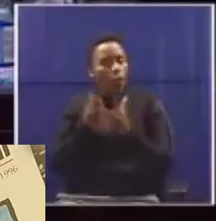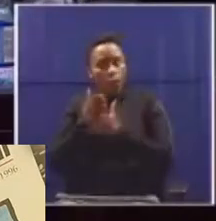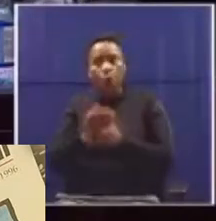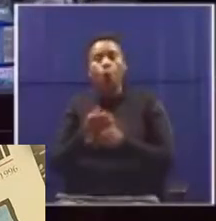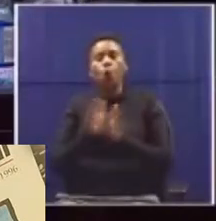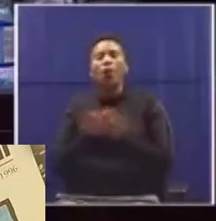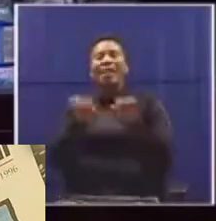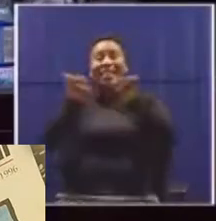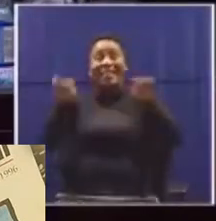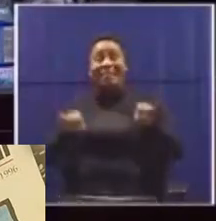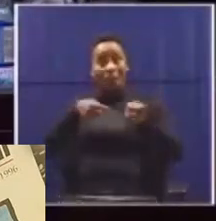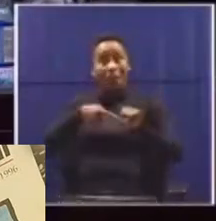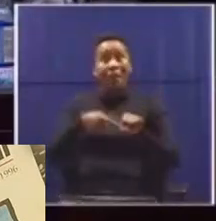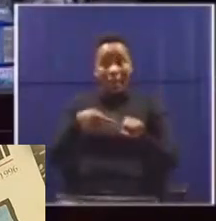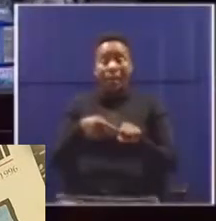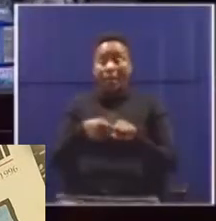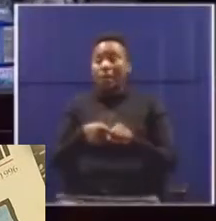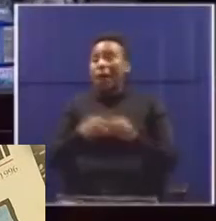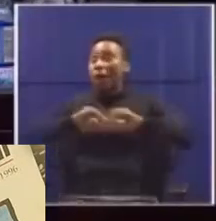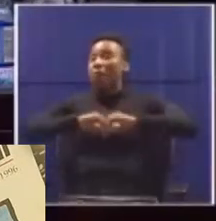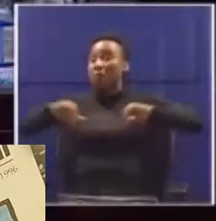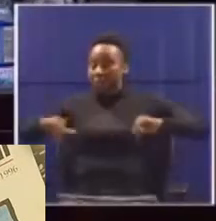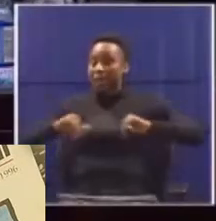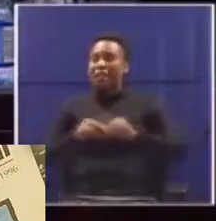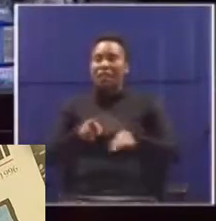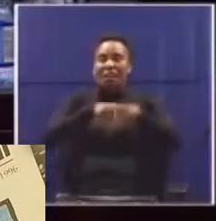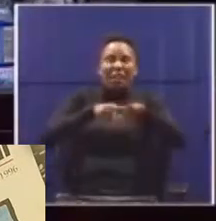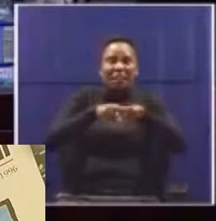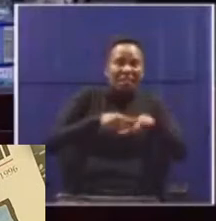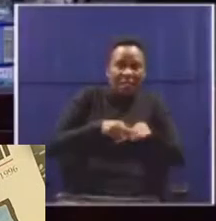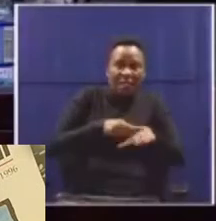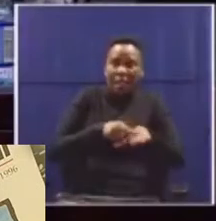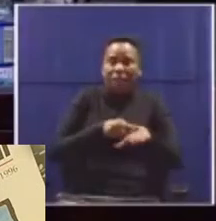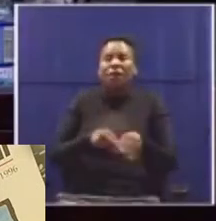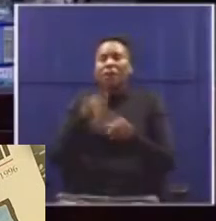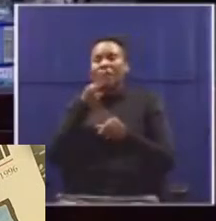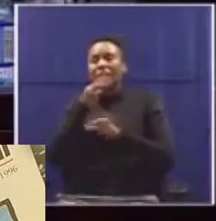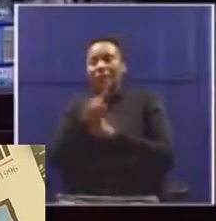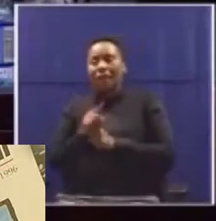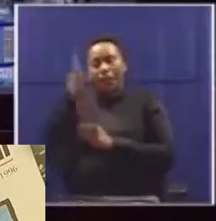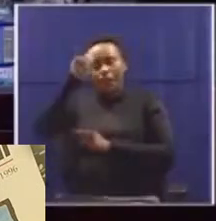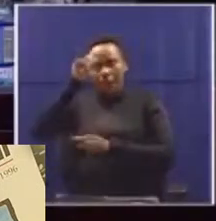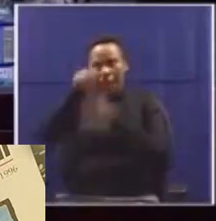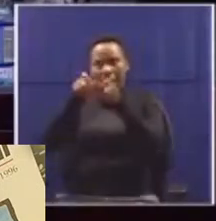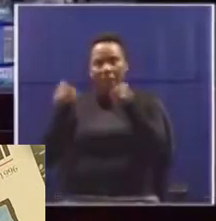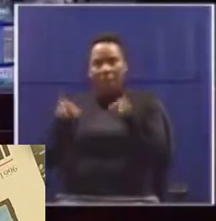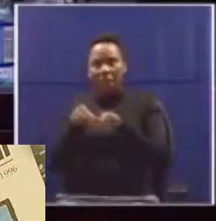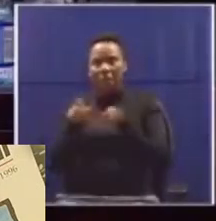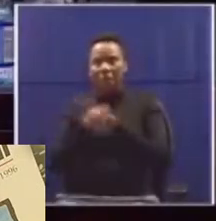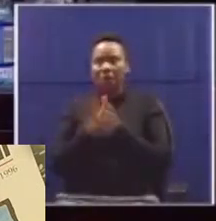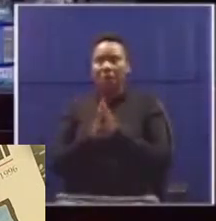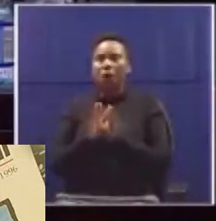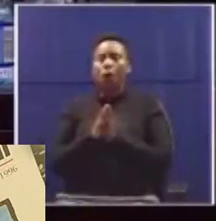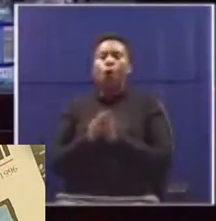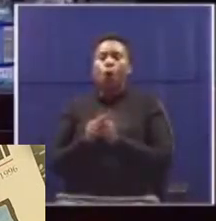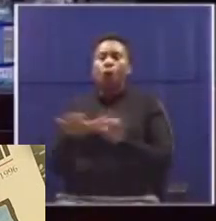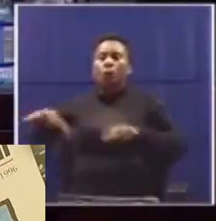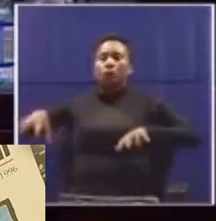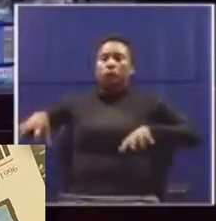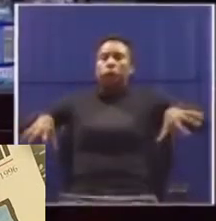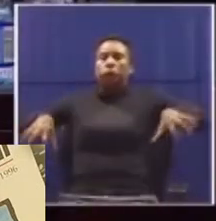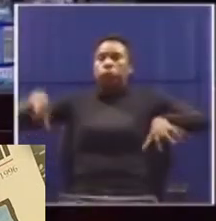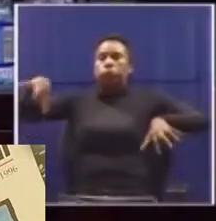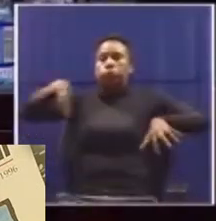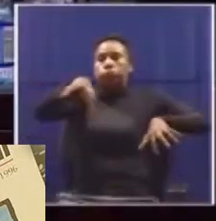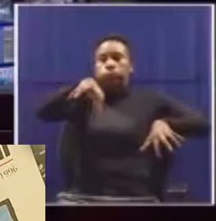system of institutionalized racism which rendered black people to be trespassers in the land of